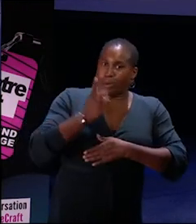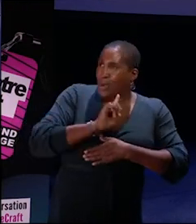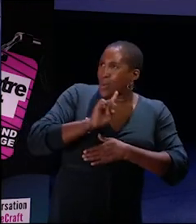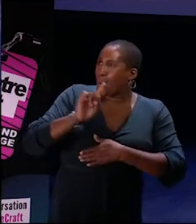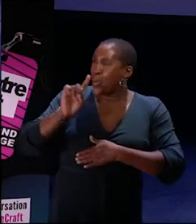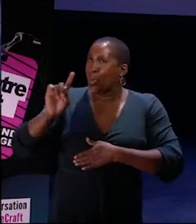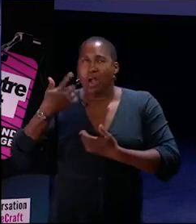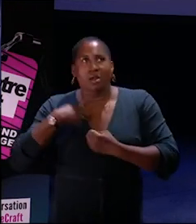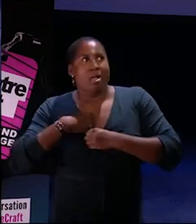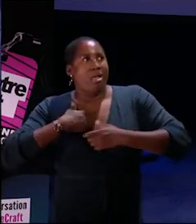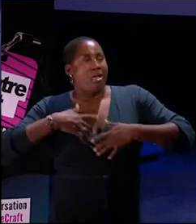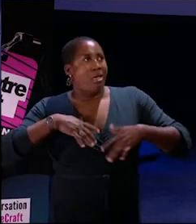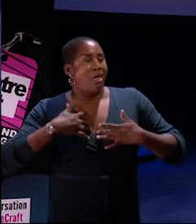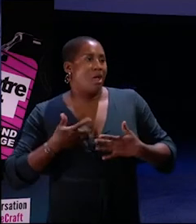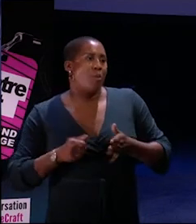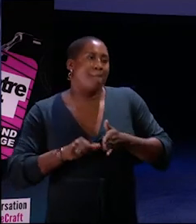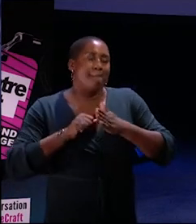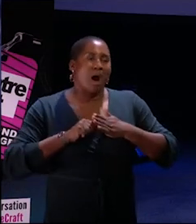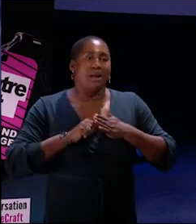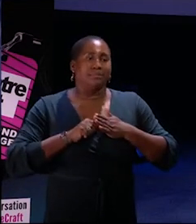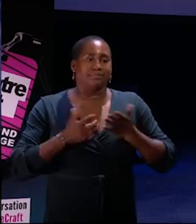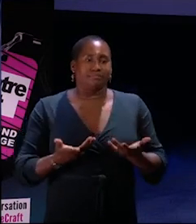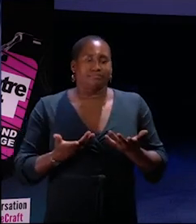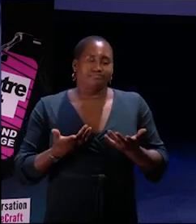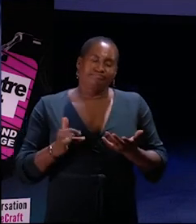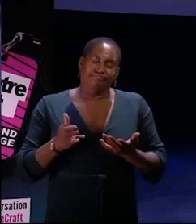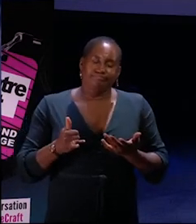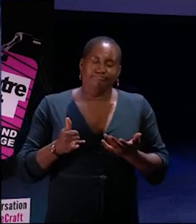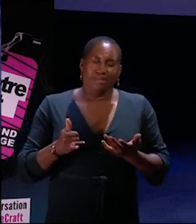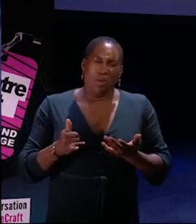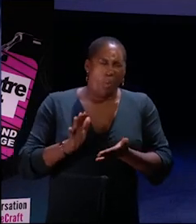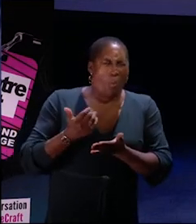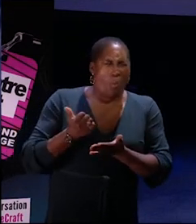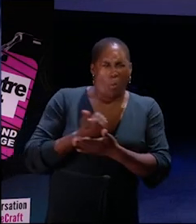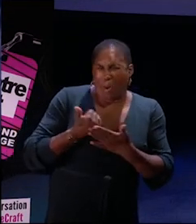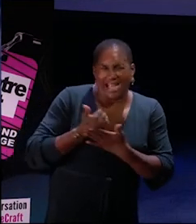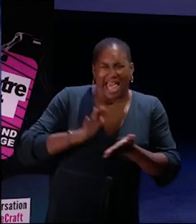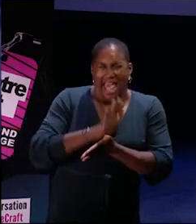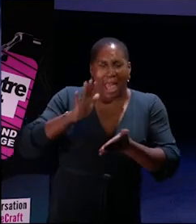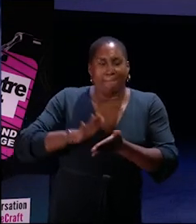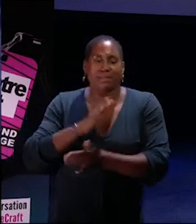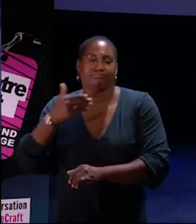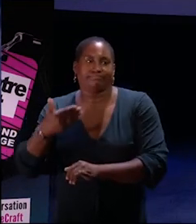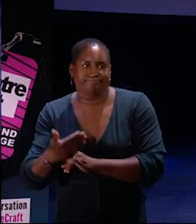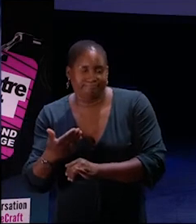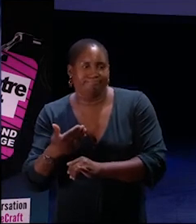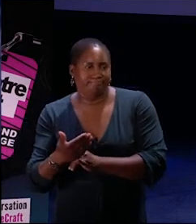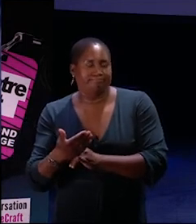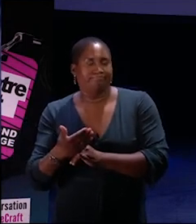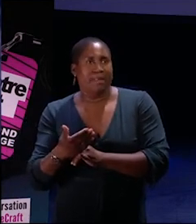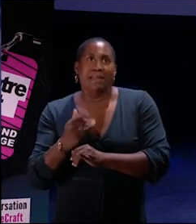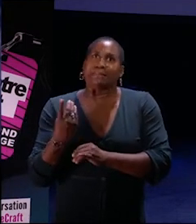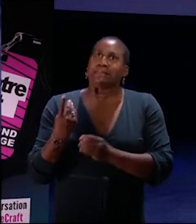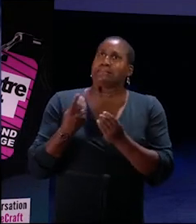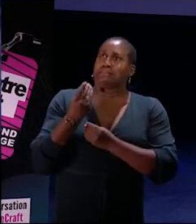dusted and happy ever after. But somewhere in there, there's things that set off questions to help